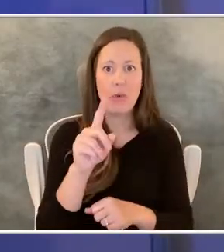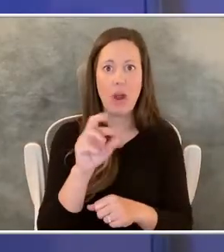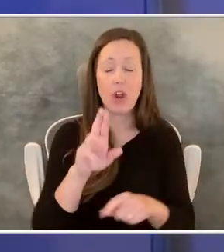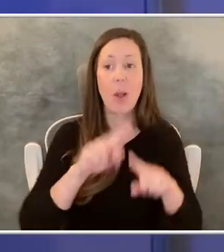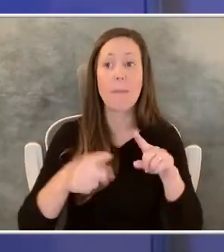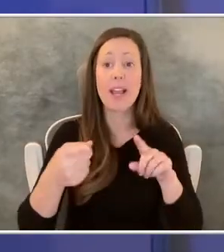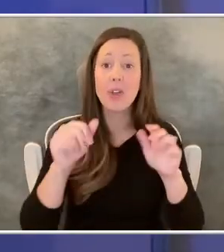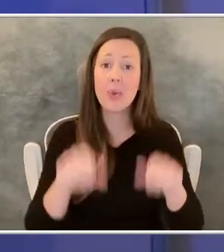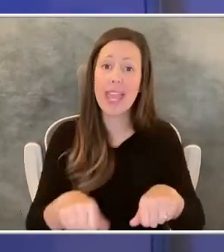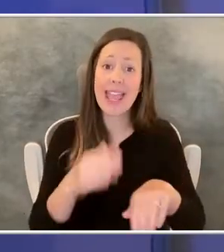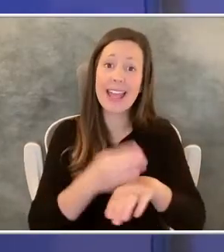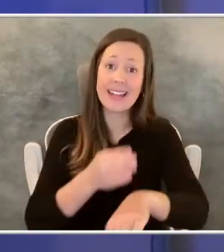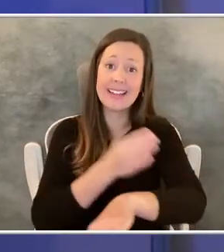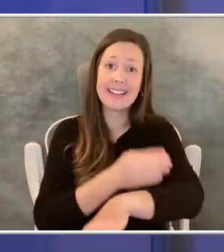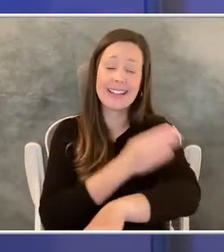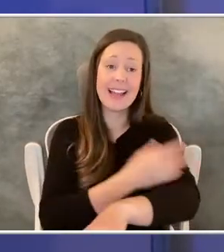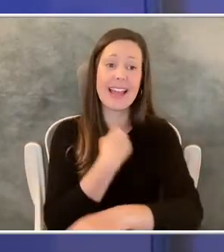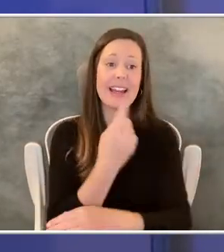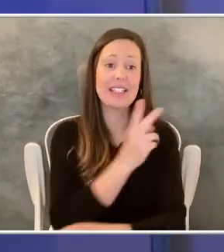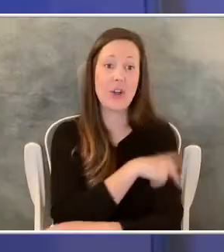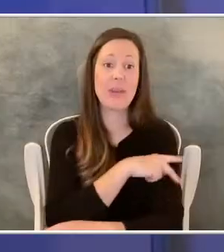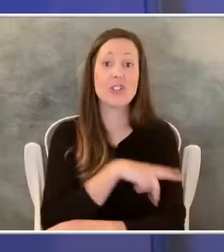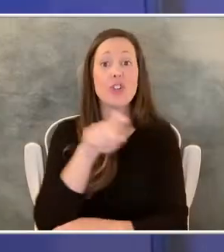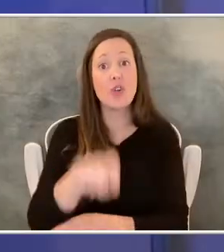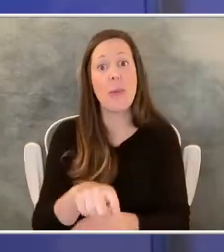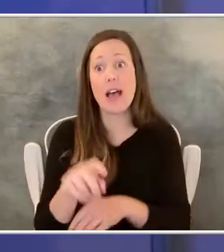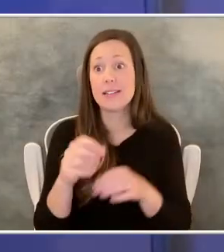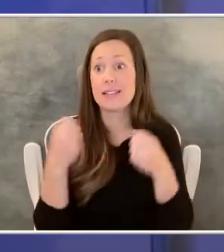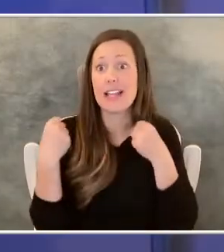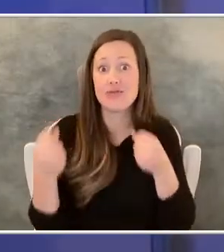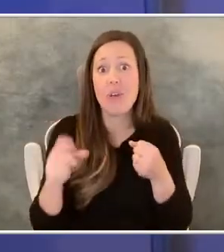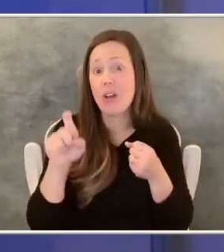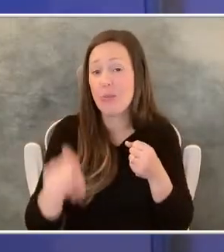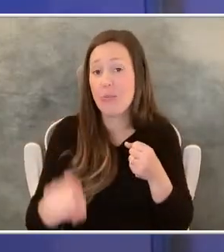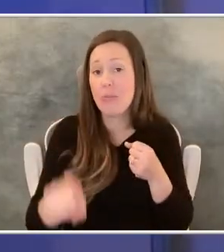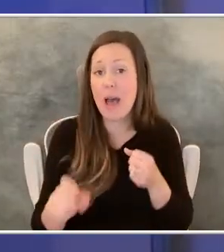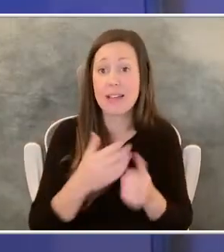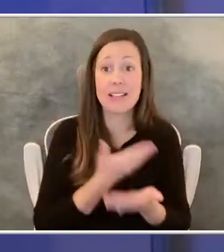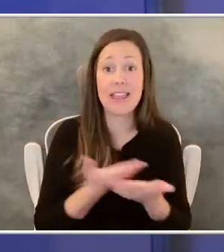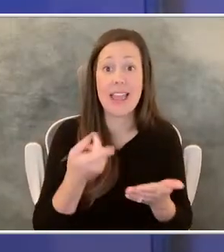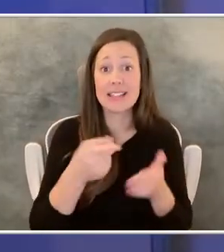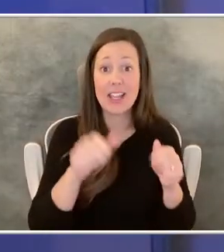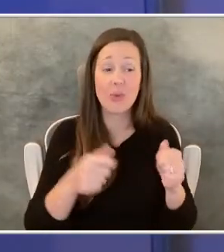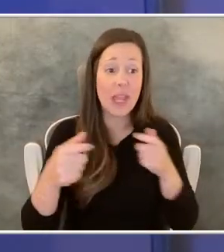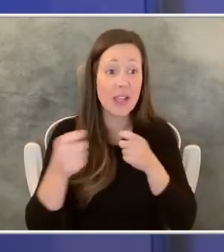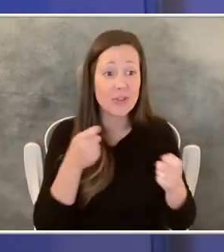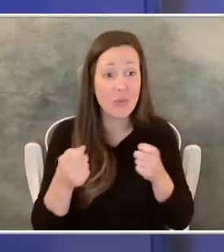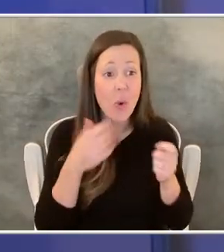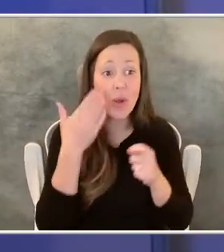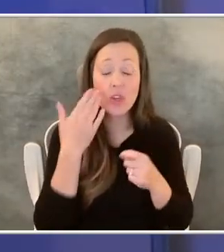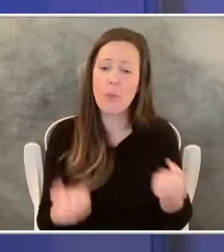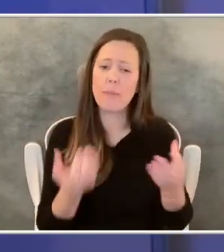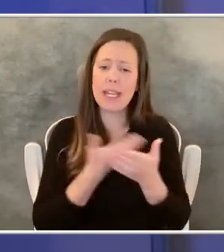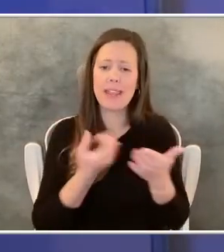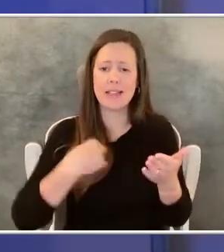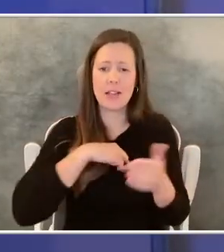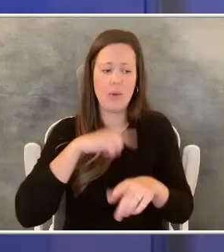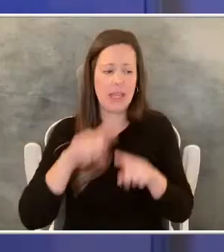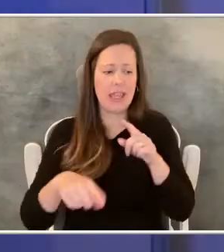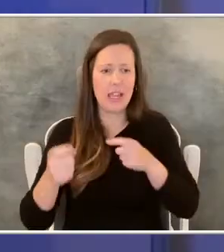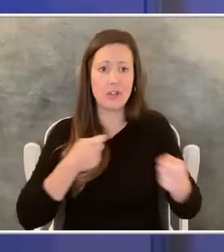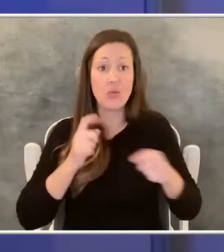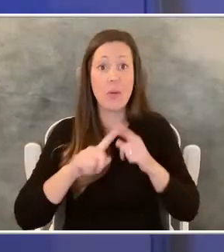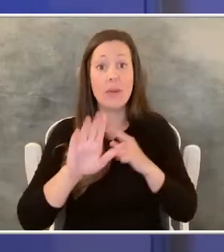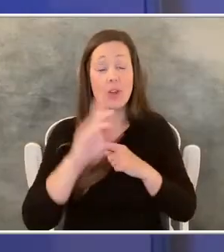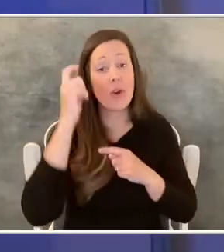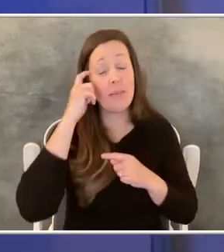patients all the time, you have to stay strong. You have to, the things that you can control, there's a lot of things that we can't control. You can control your mental